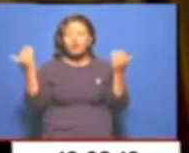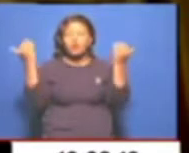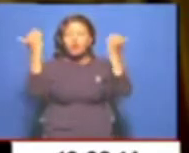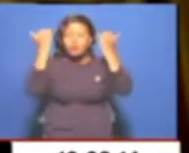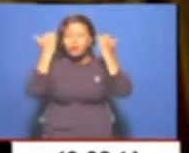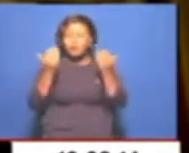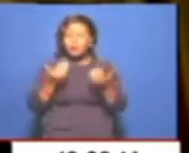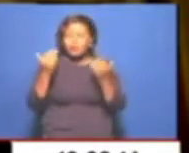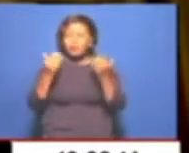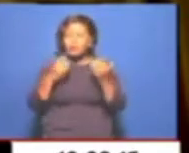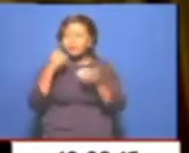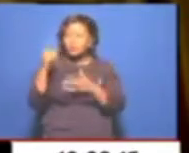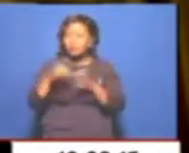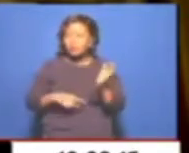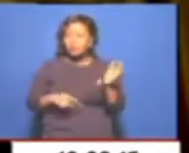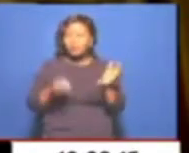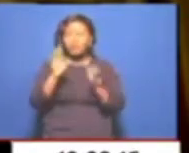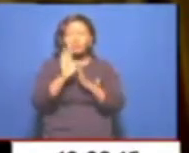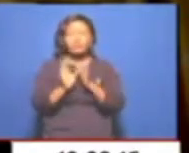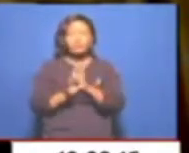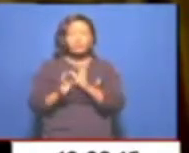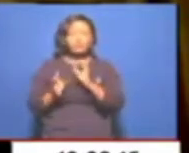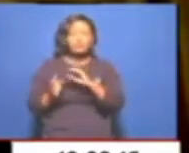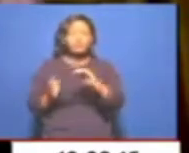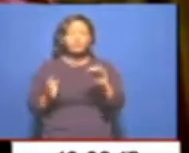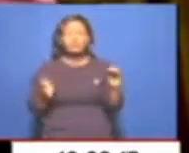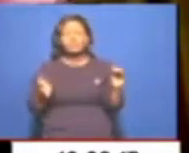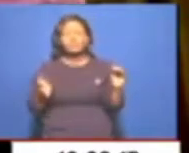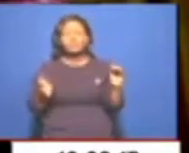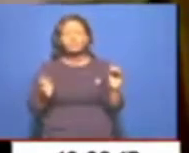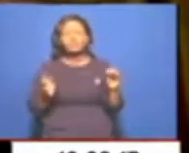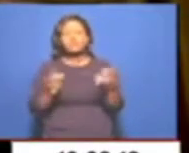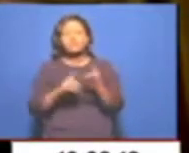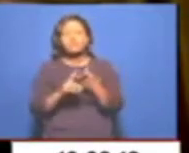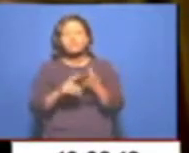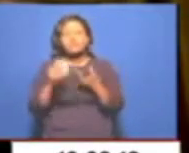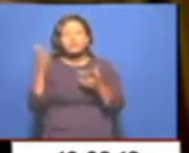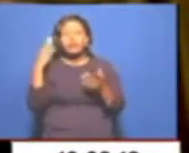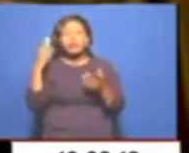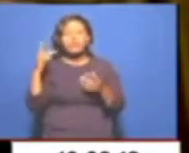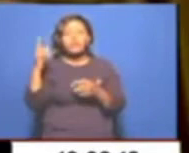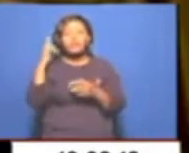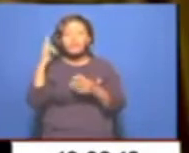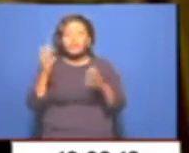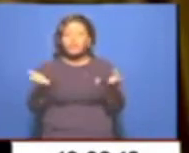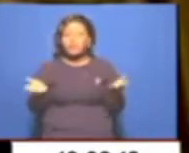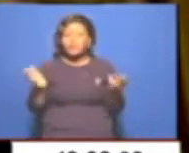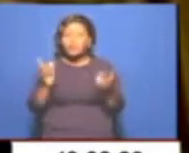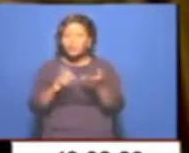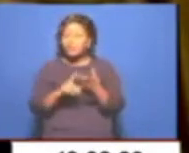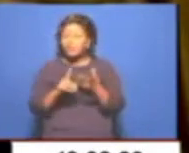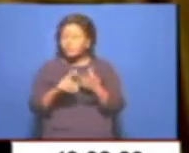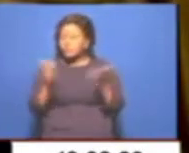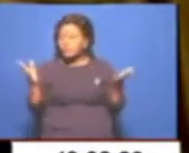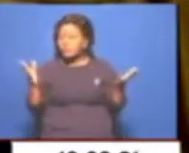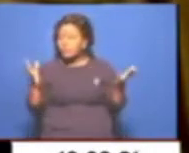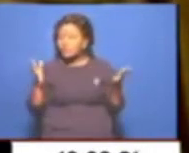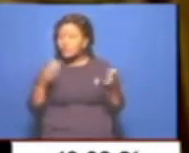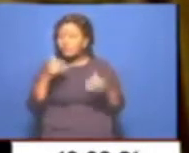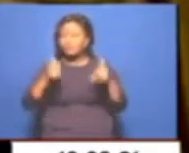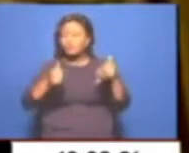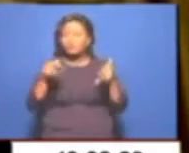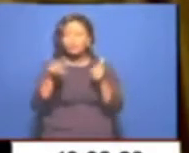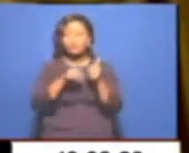as unconstitutional the replaced law, the previous law had already been repealed. It was no longer in existence. Unless